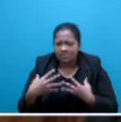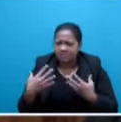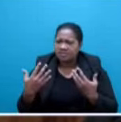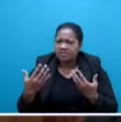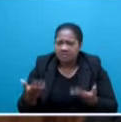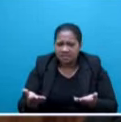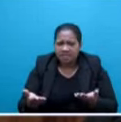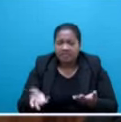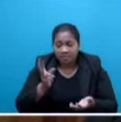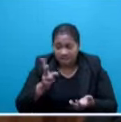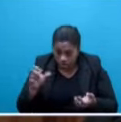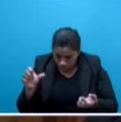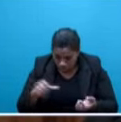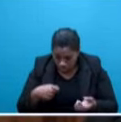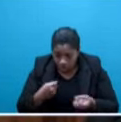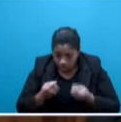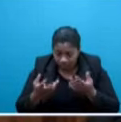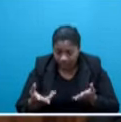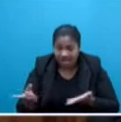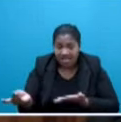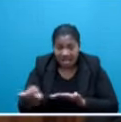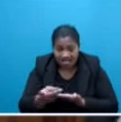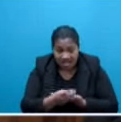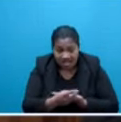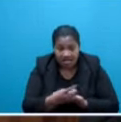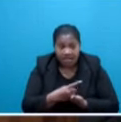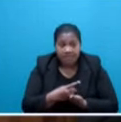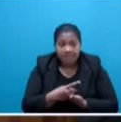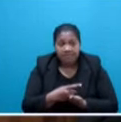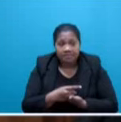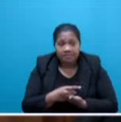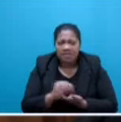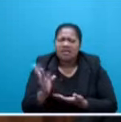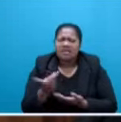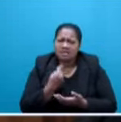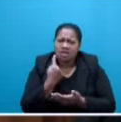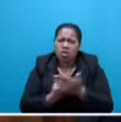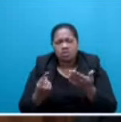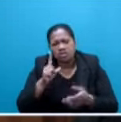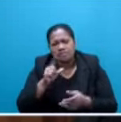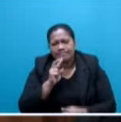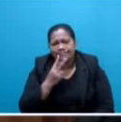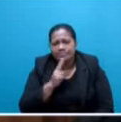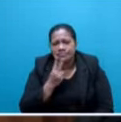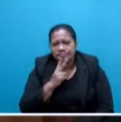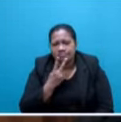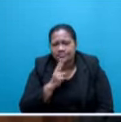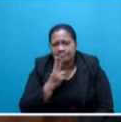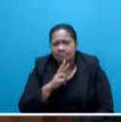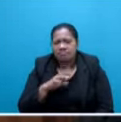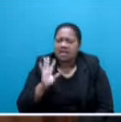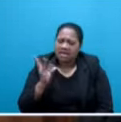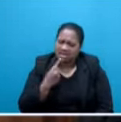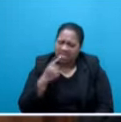again, instead of providing better alternative solutions, they have only criticized all good things this side of the House is doing to